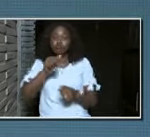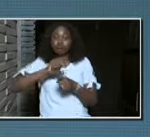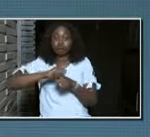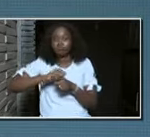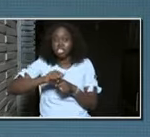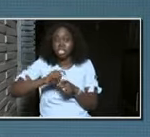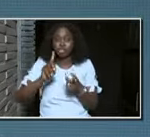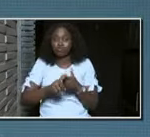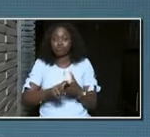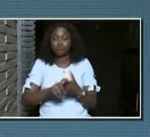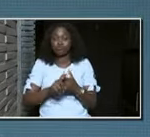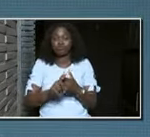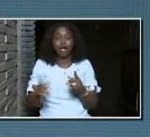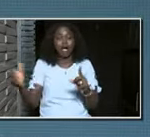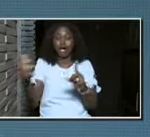to handle